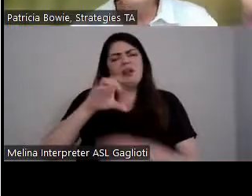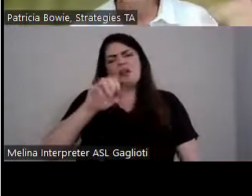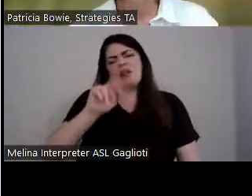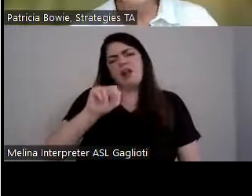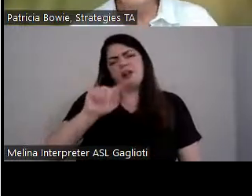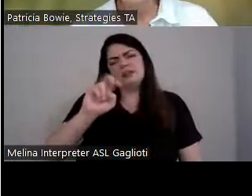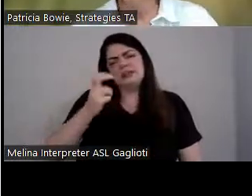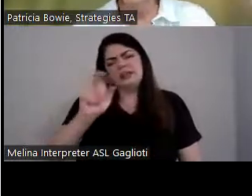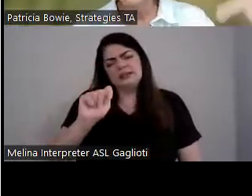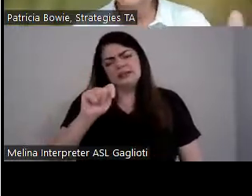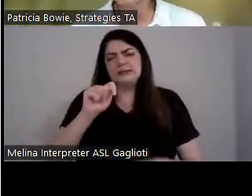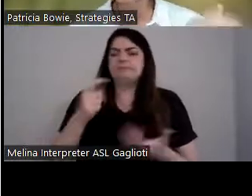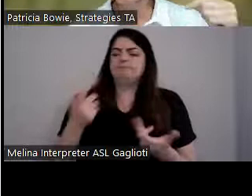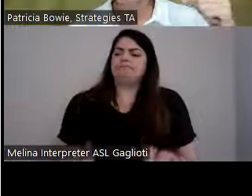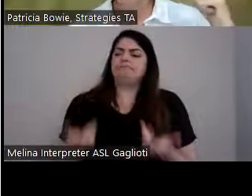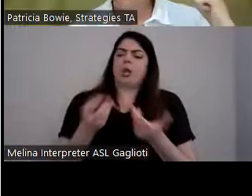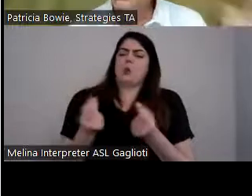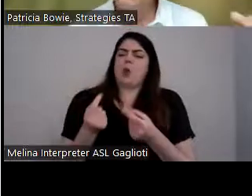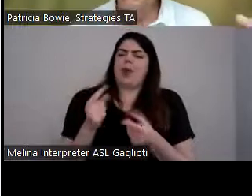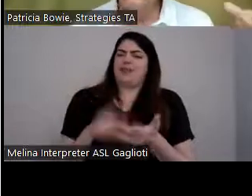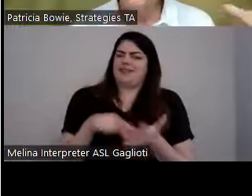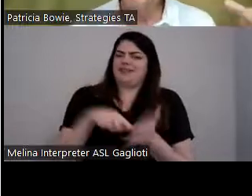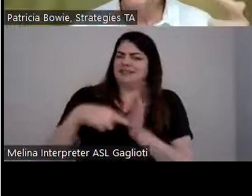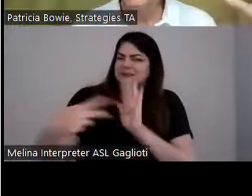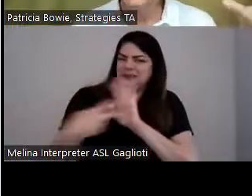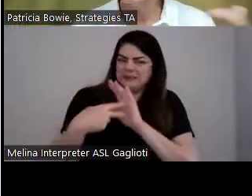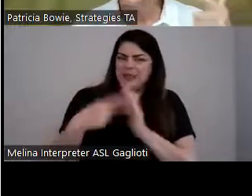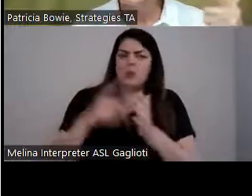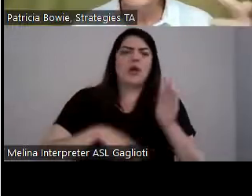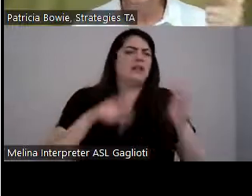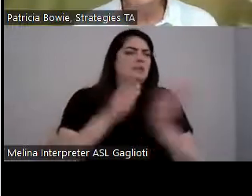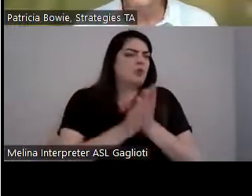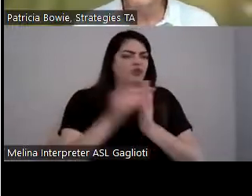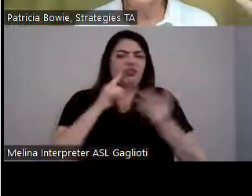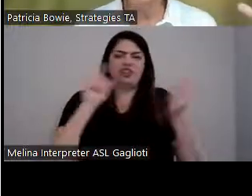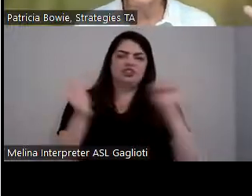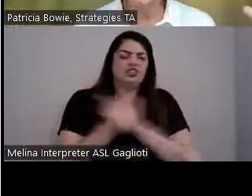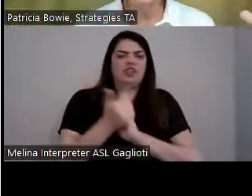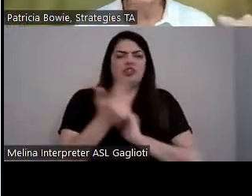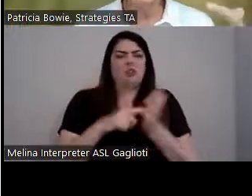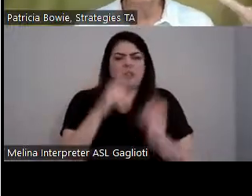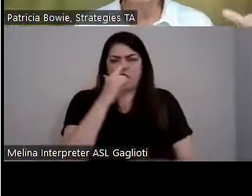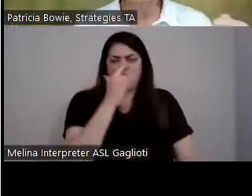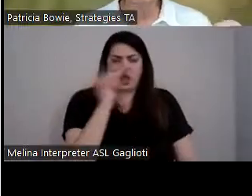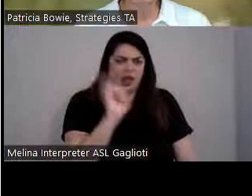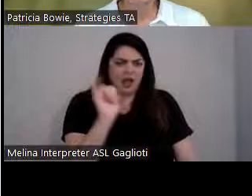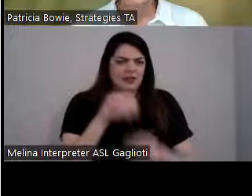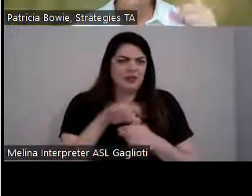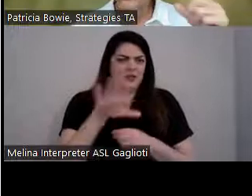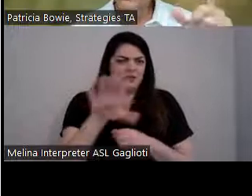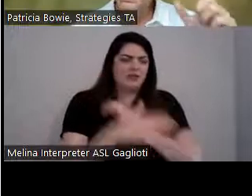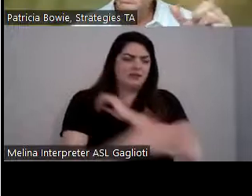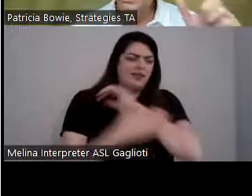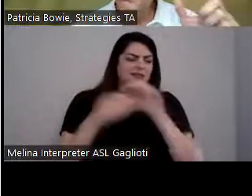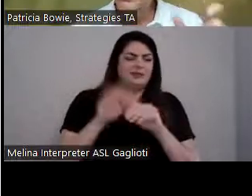do these mean, right? So what is motivation for change? What does that look like in your county and in your group? And